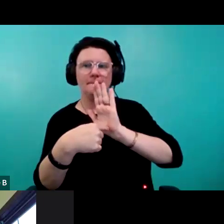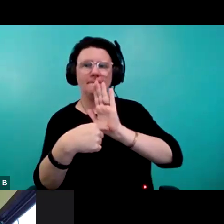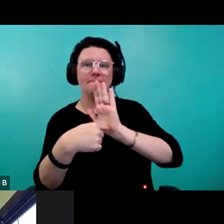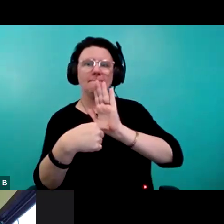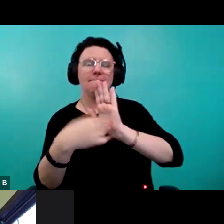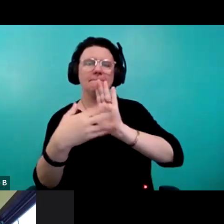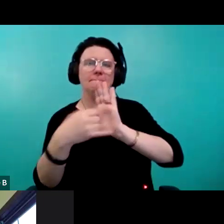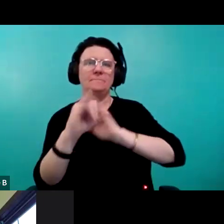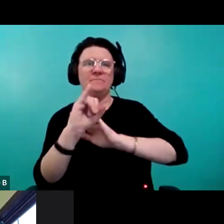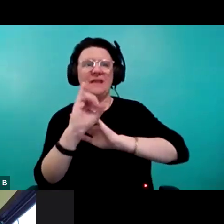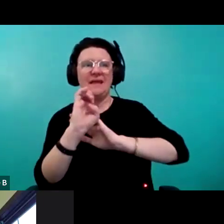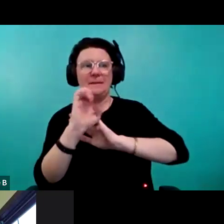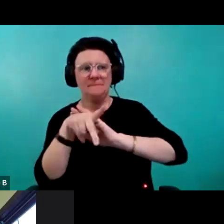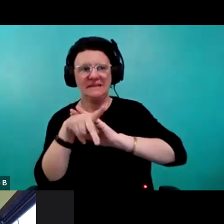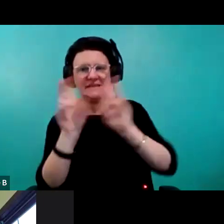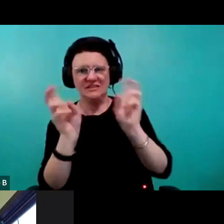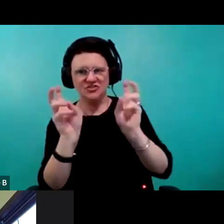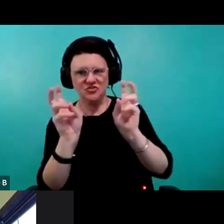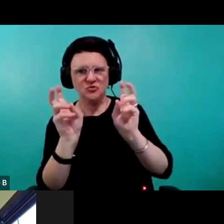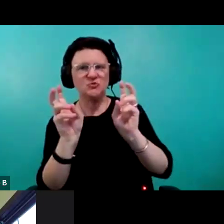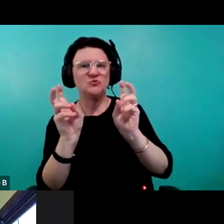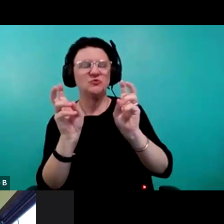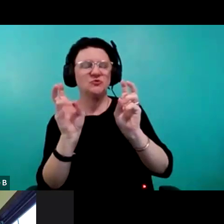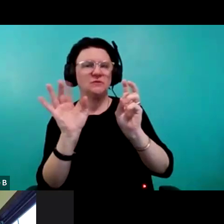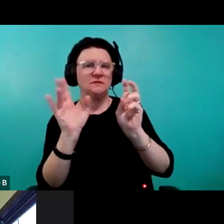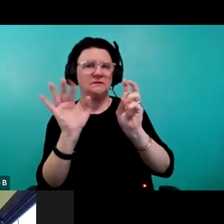IEP delivery issues at the